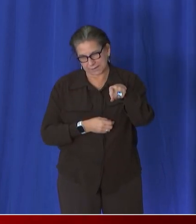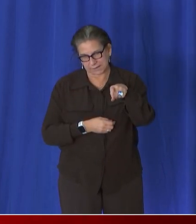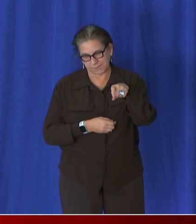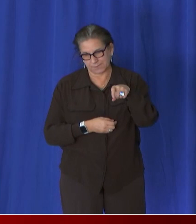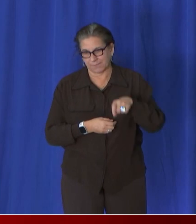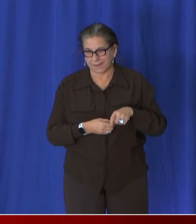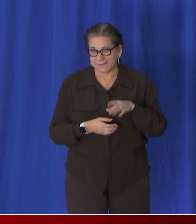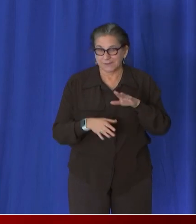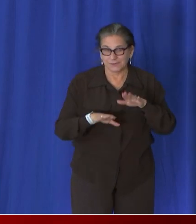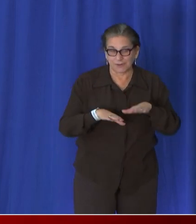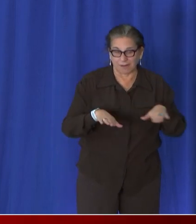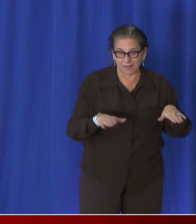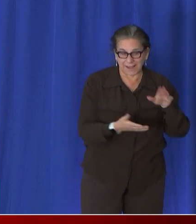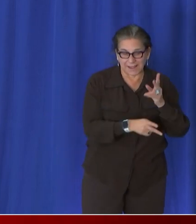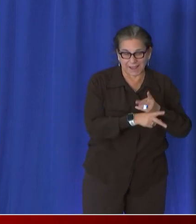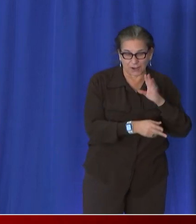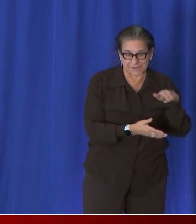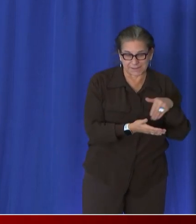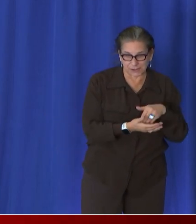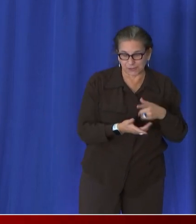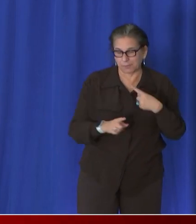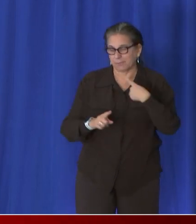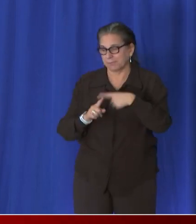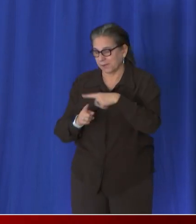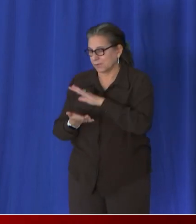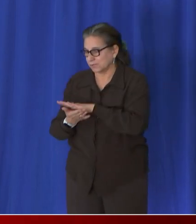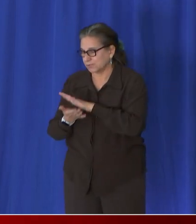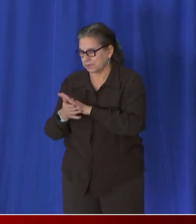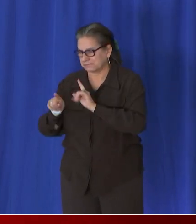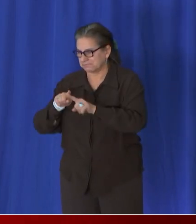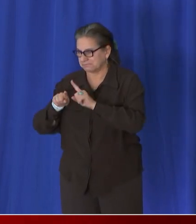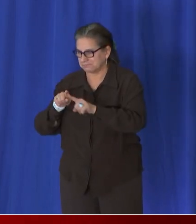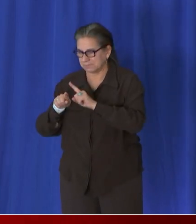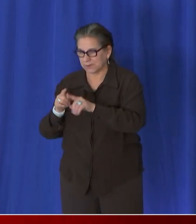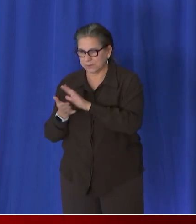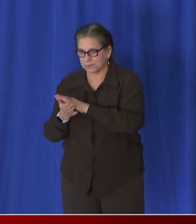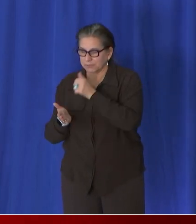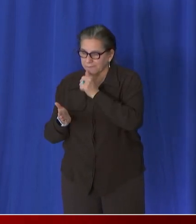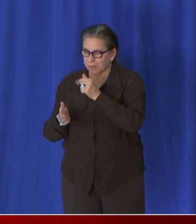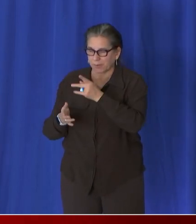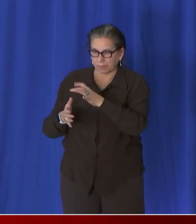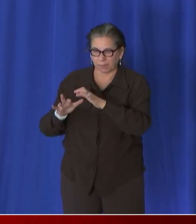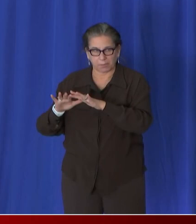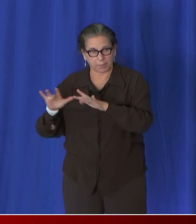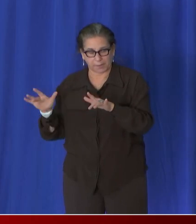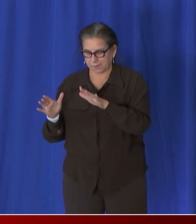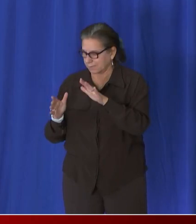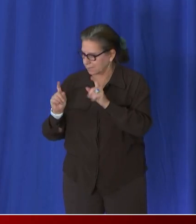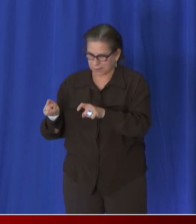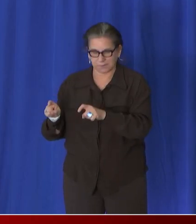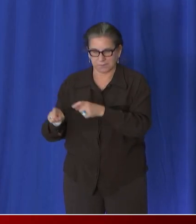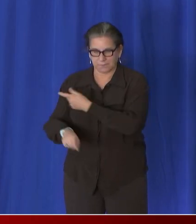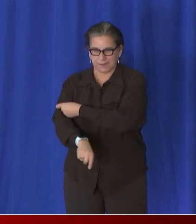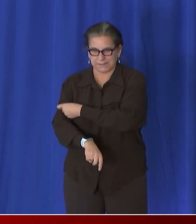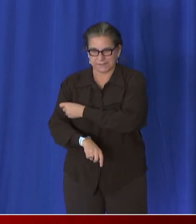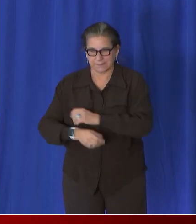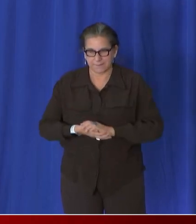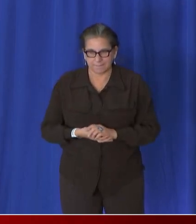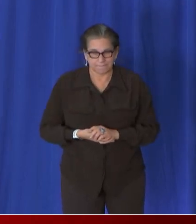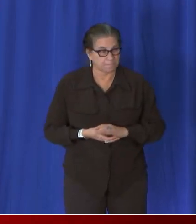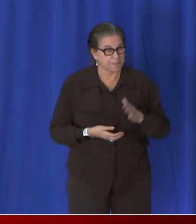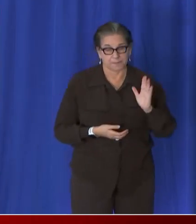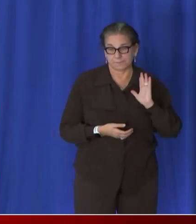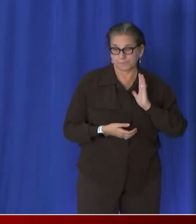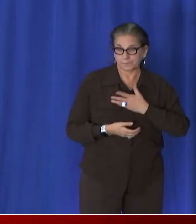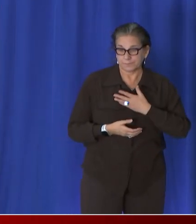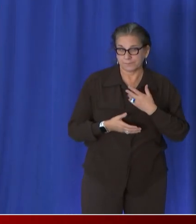to this legislation language that essentially puts into law a mayor's order with regard to vaccination requirement